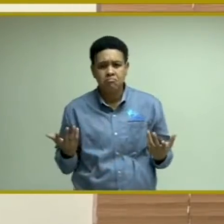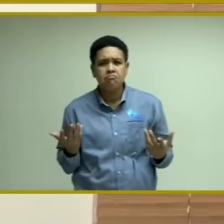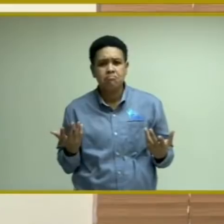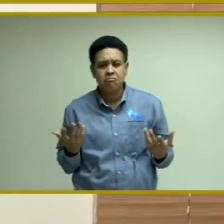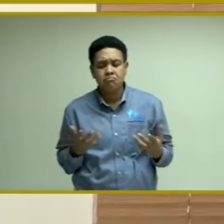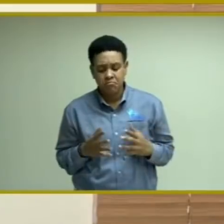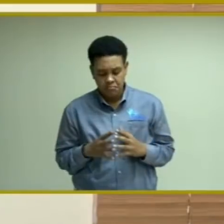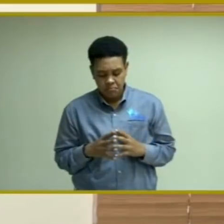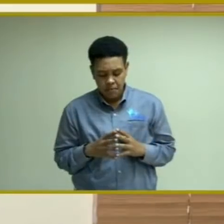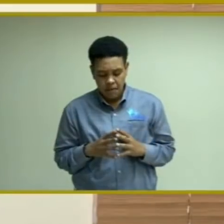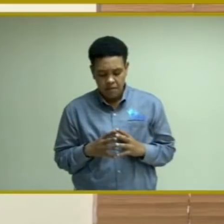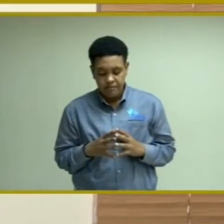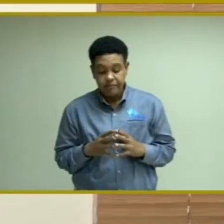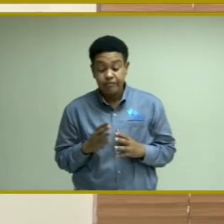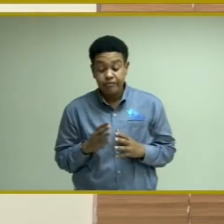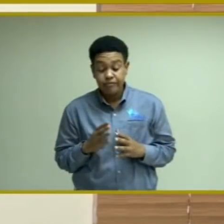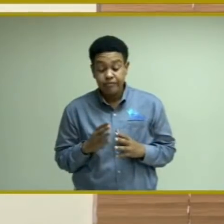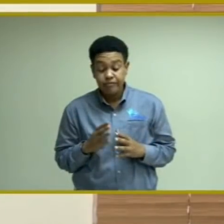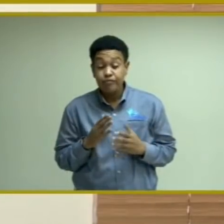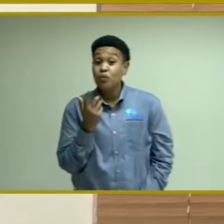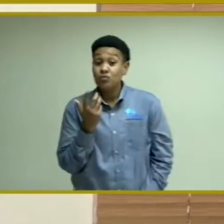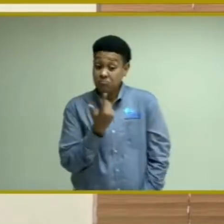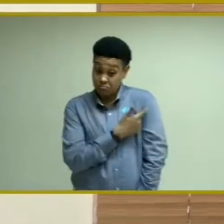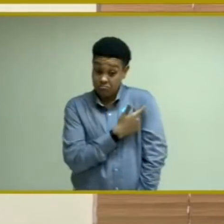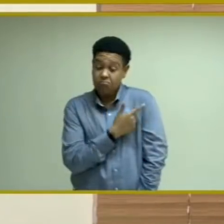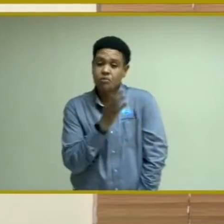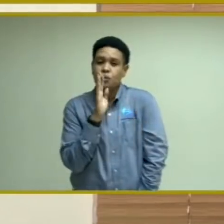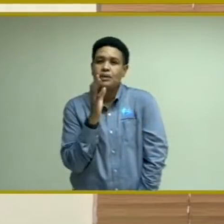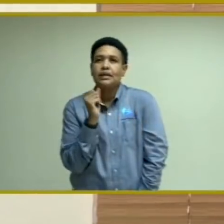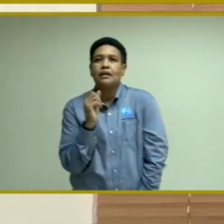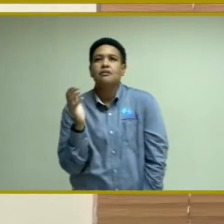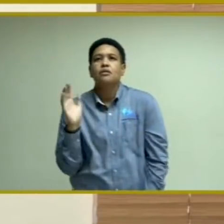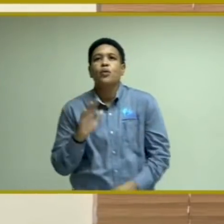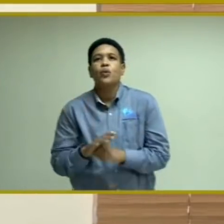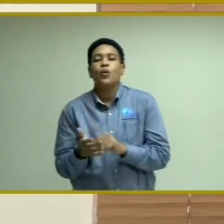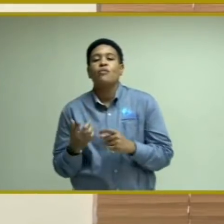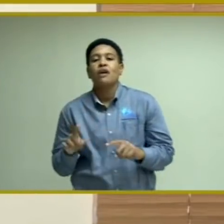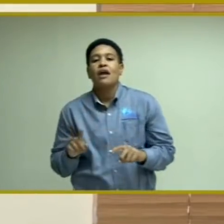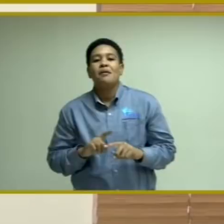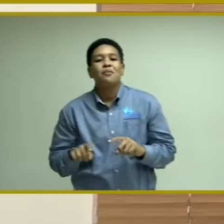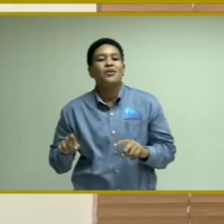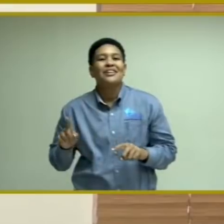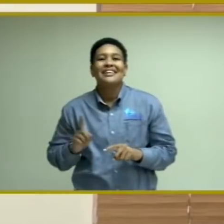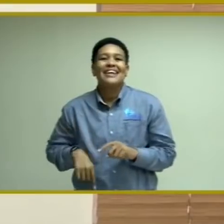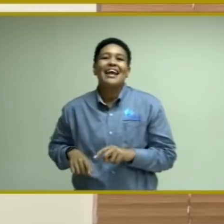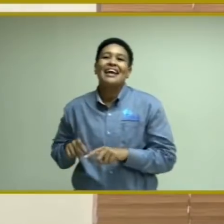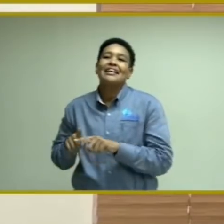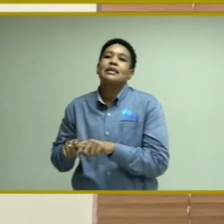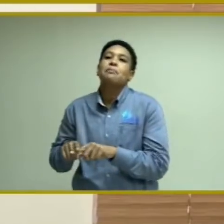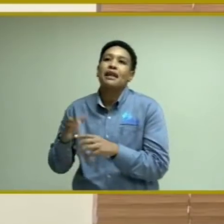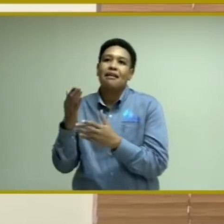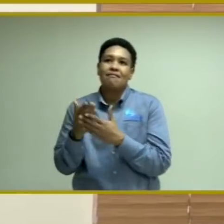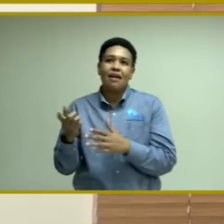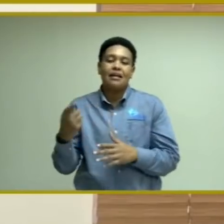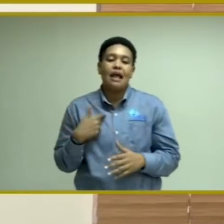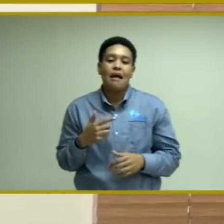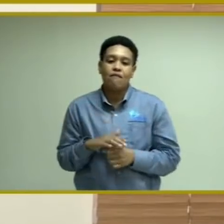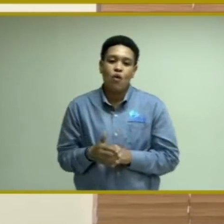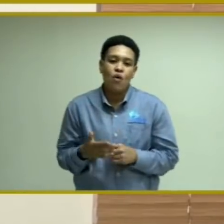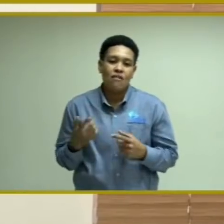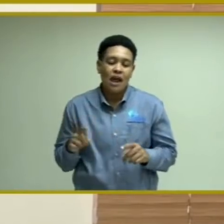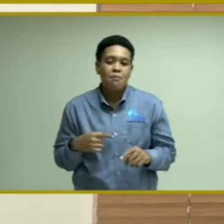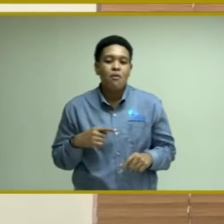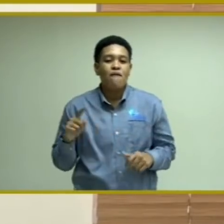would have had the infection, and then you also cannot depend on the fact that they've had the infection. We had our first case